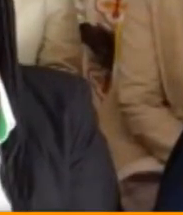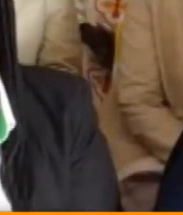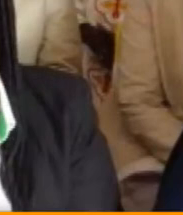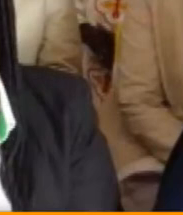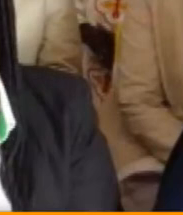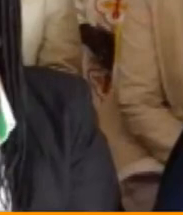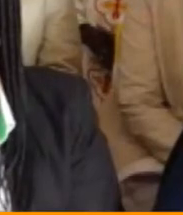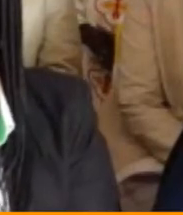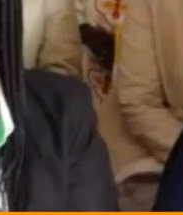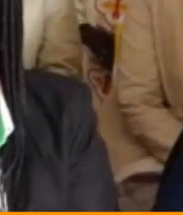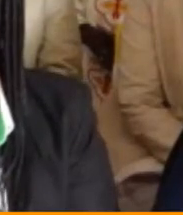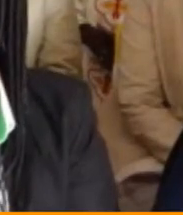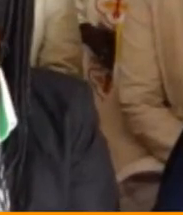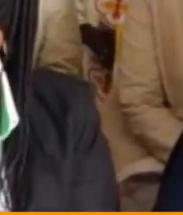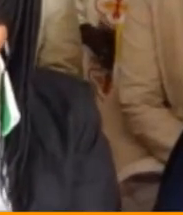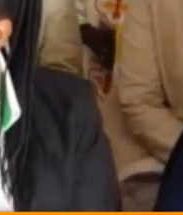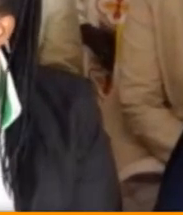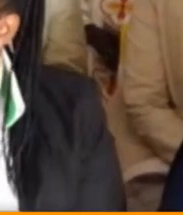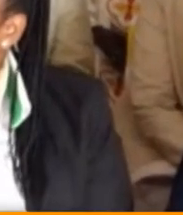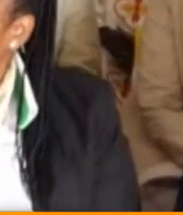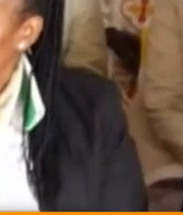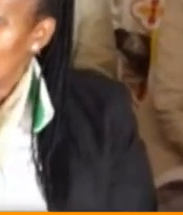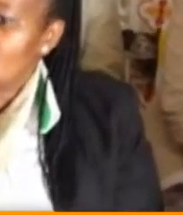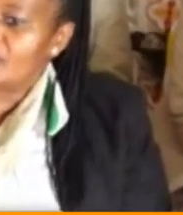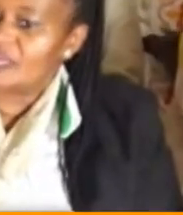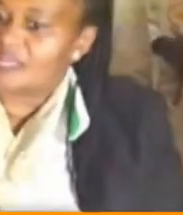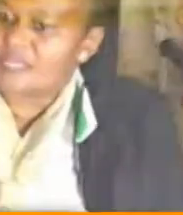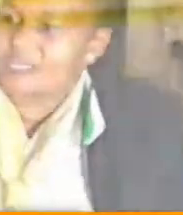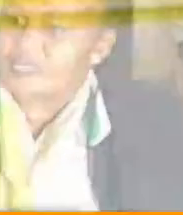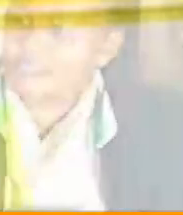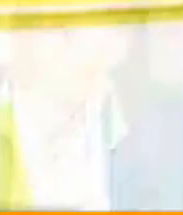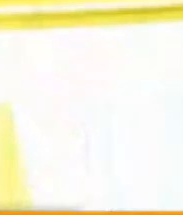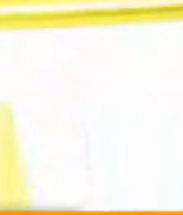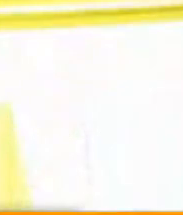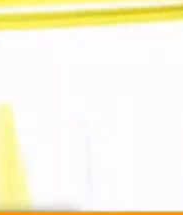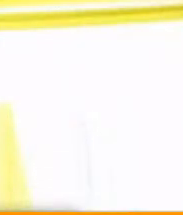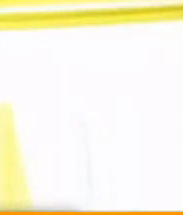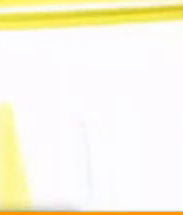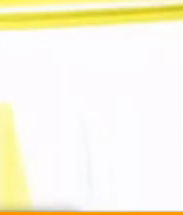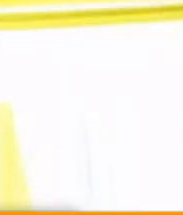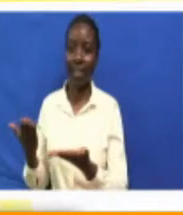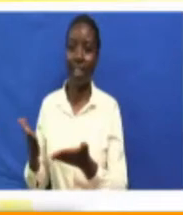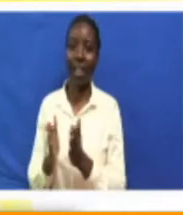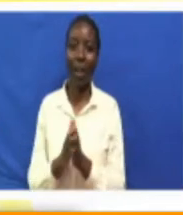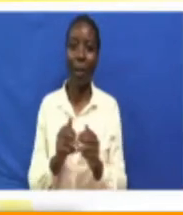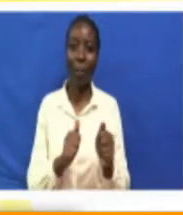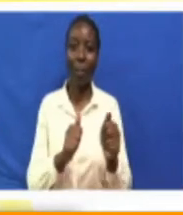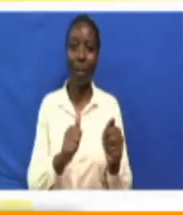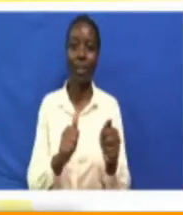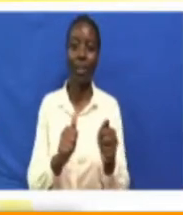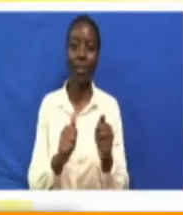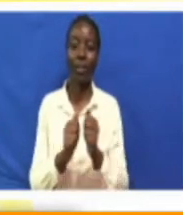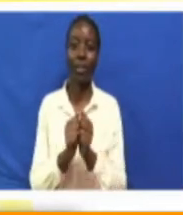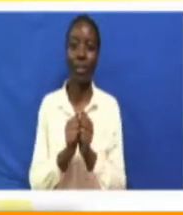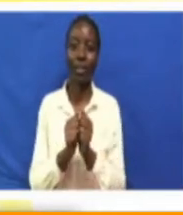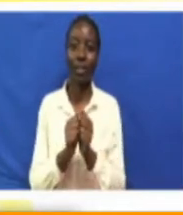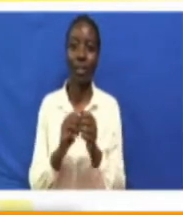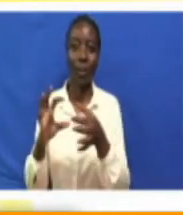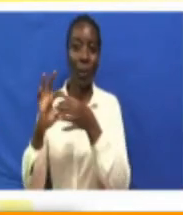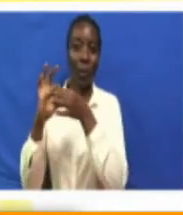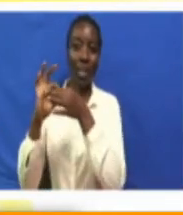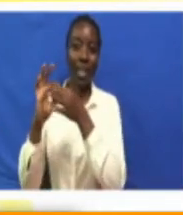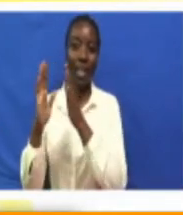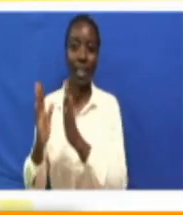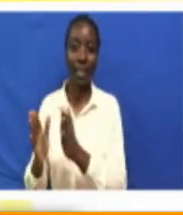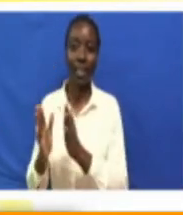because superiors present the Pastoral coordinator for the Simon Lana our